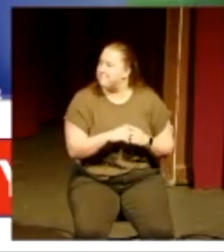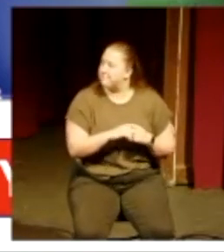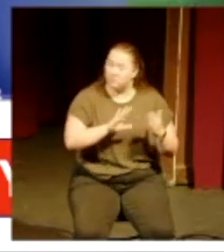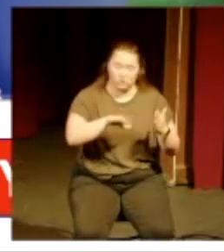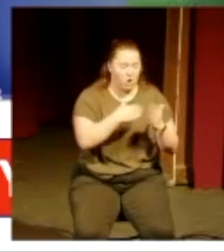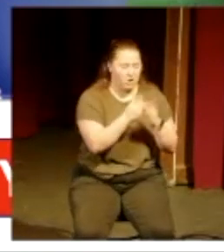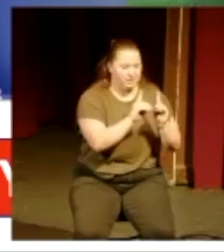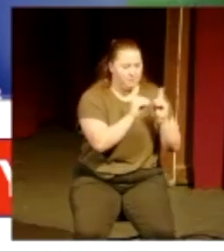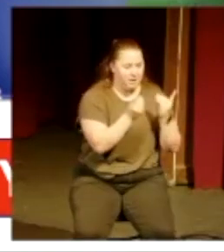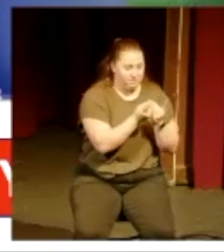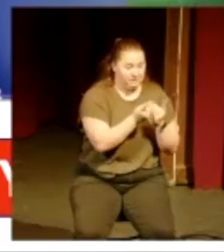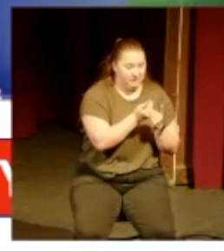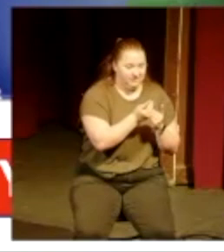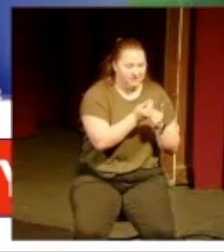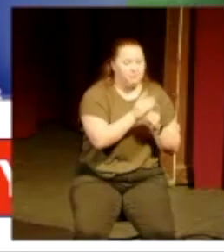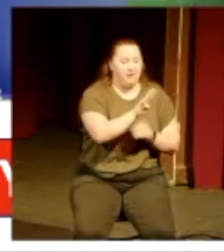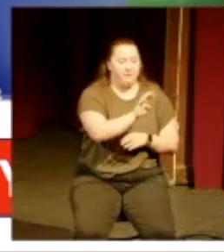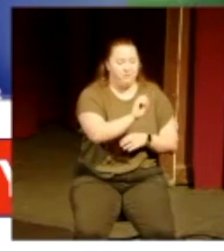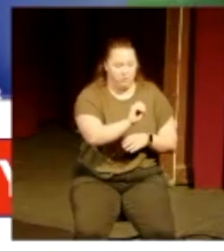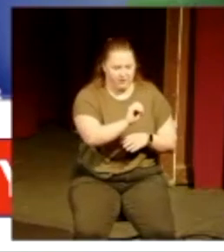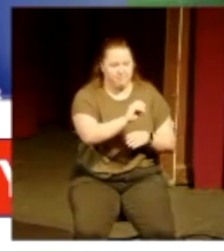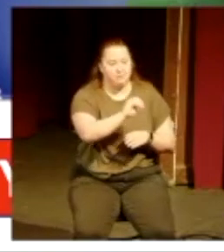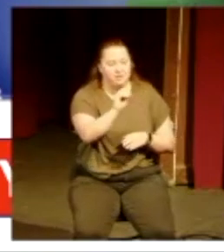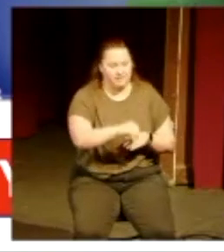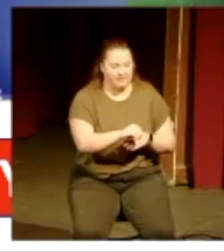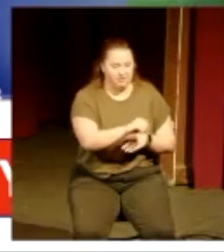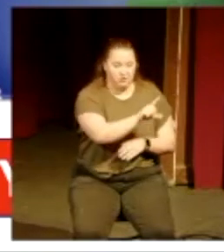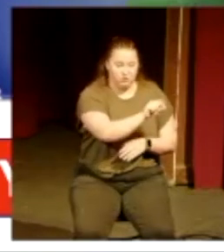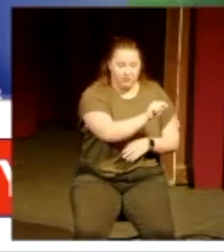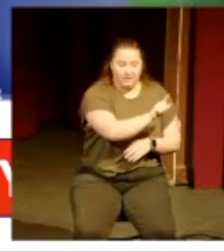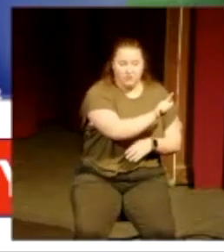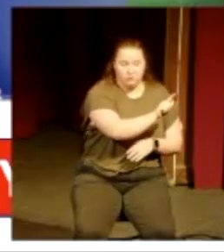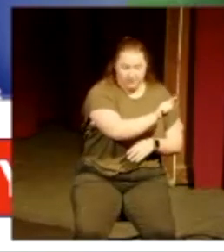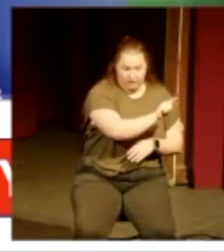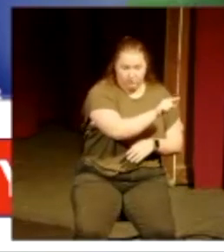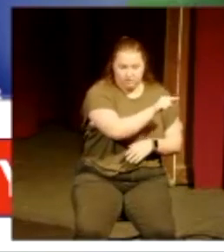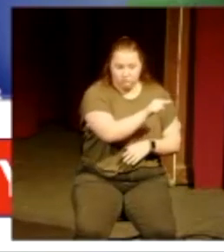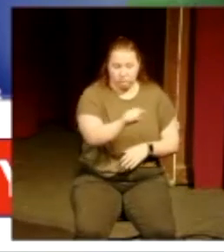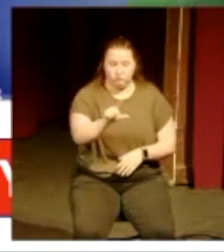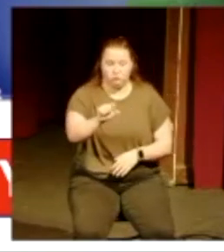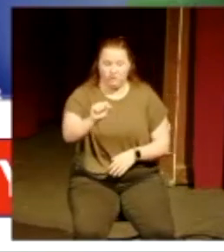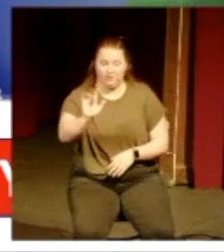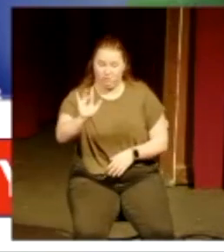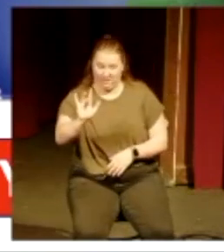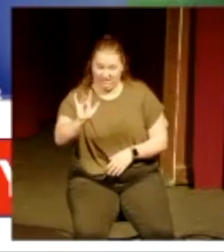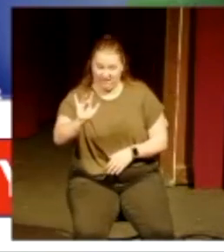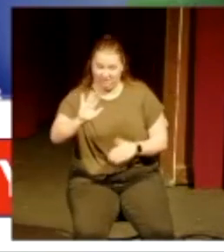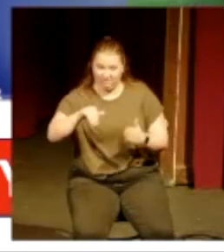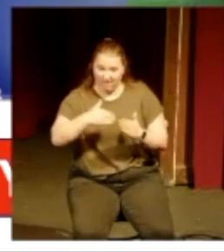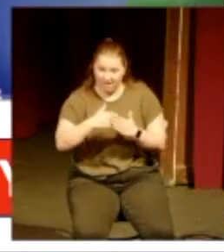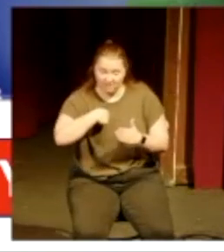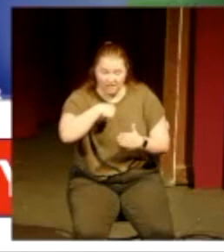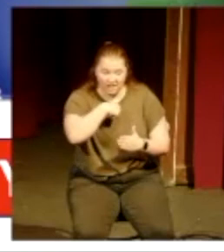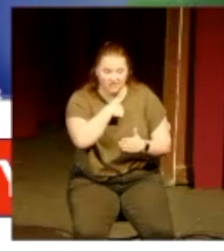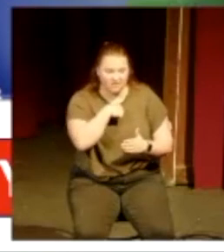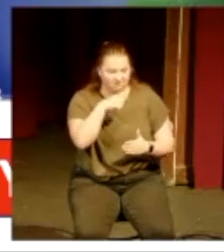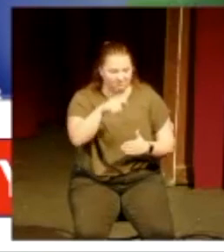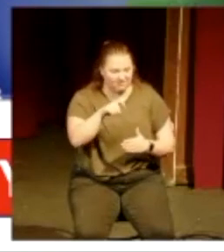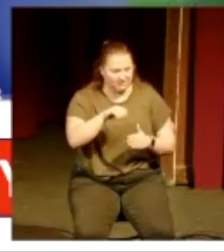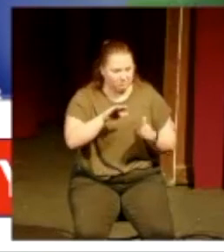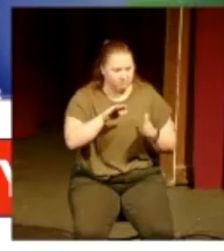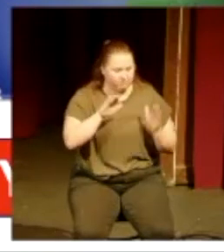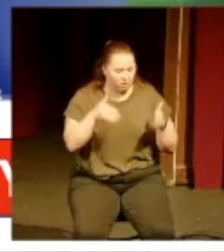departments by 40% from 2021 through 2025. That means that all of us need to be looking at this